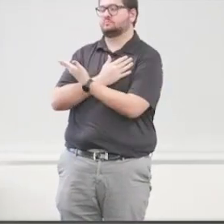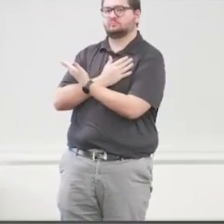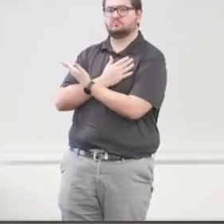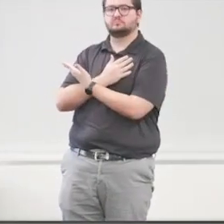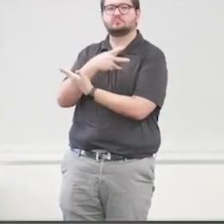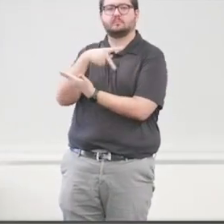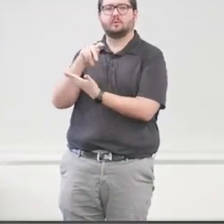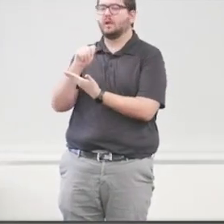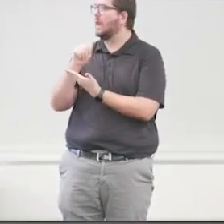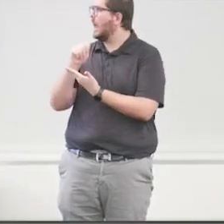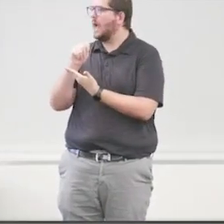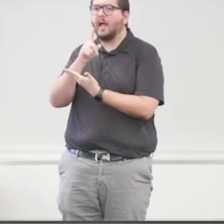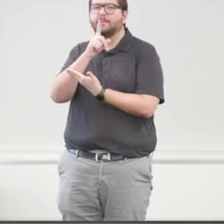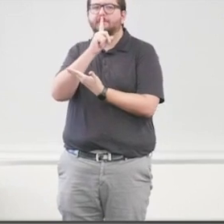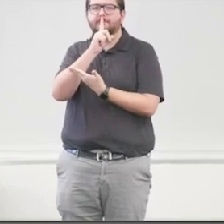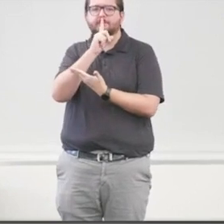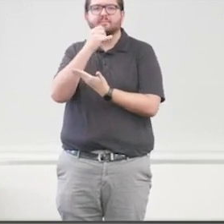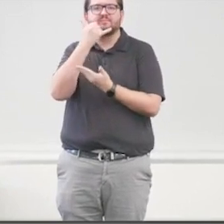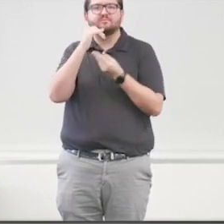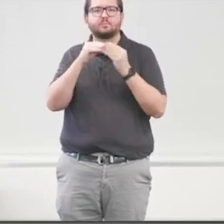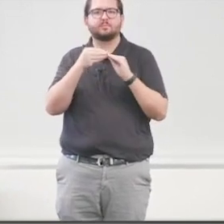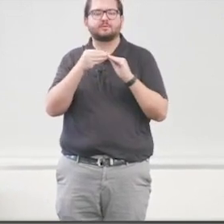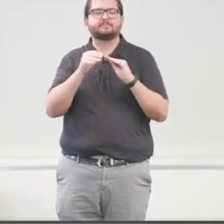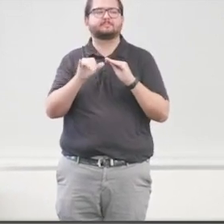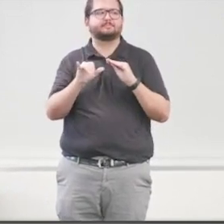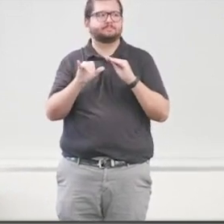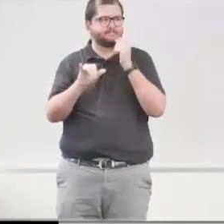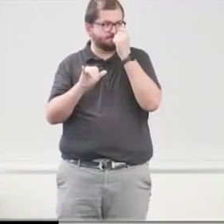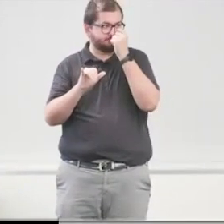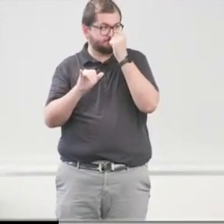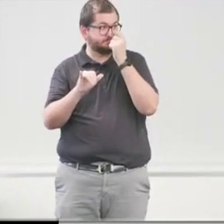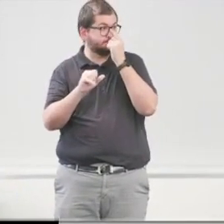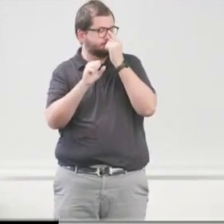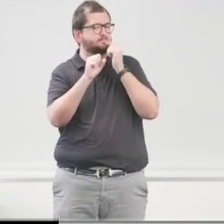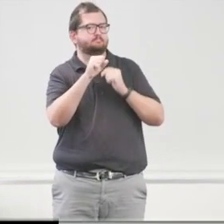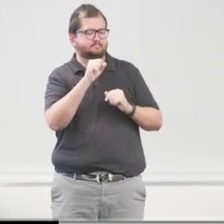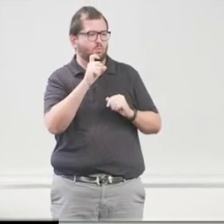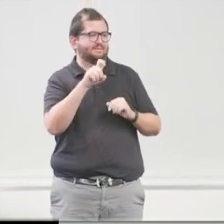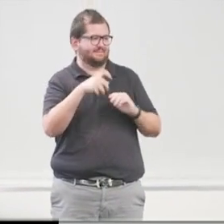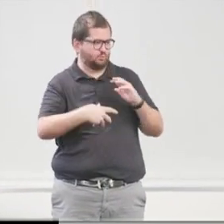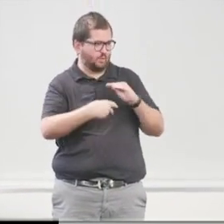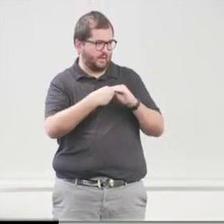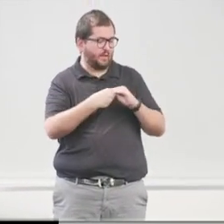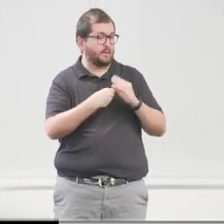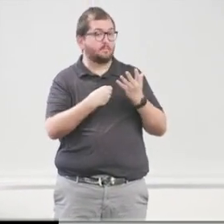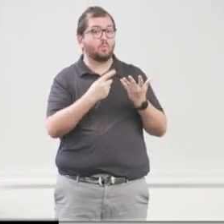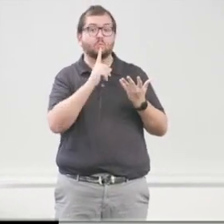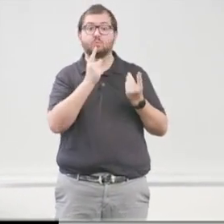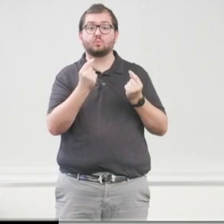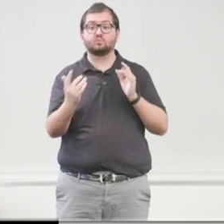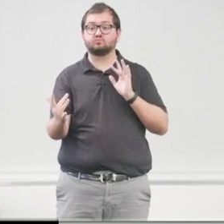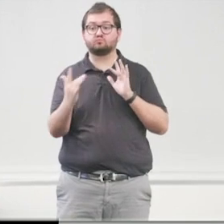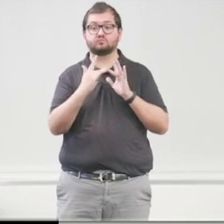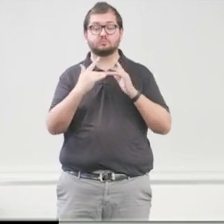didn't put our phone number on, I noticed. Oops. We'll make sure to add that. Yeah, we'll need to add that. But yeah, just reach out to me. And I also